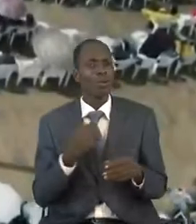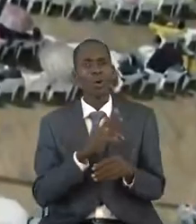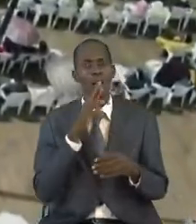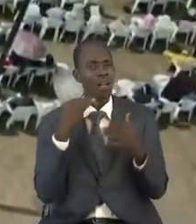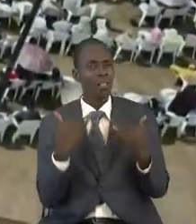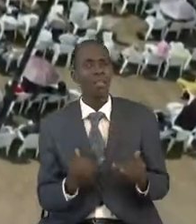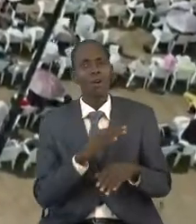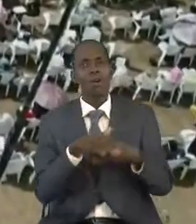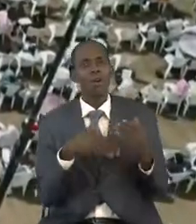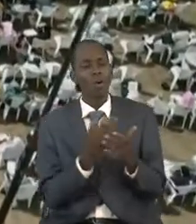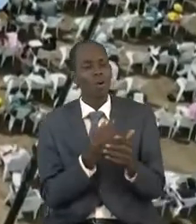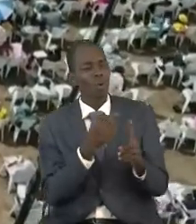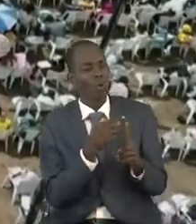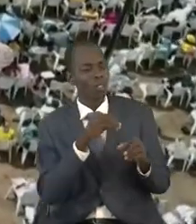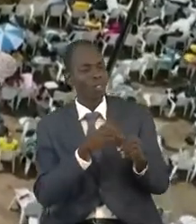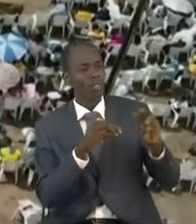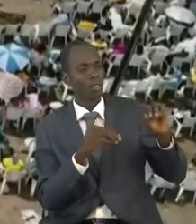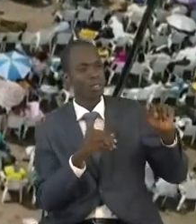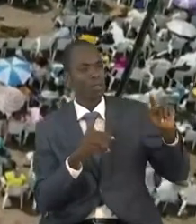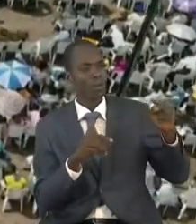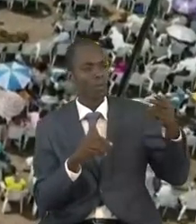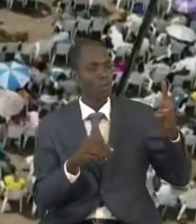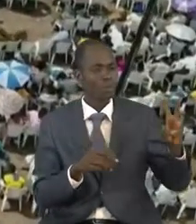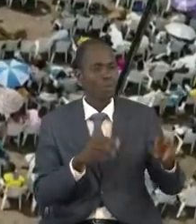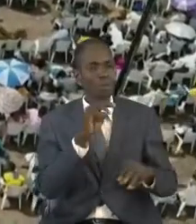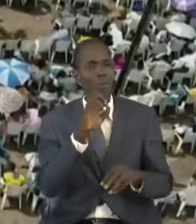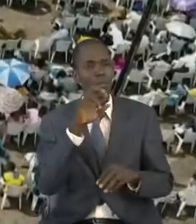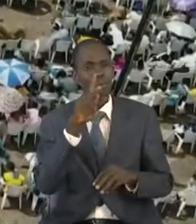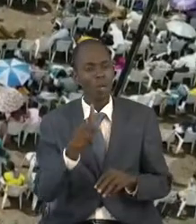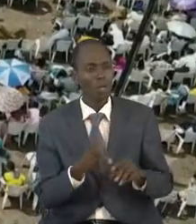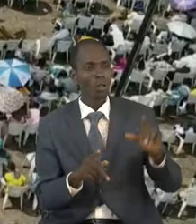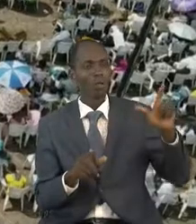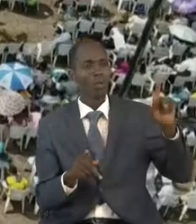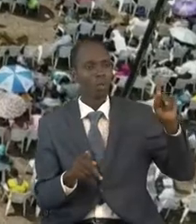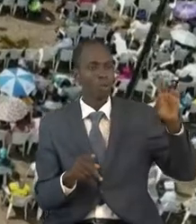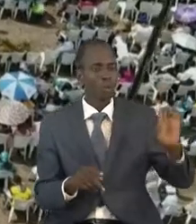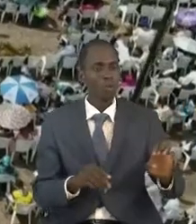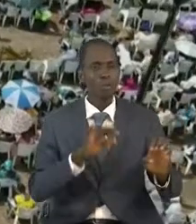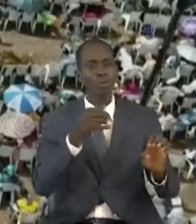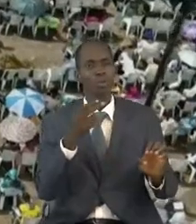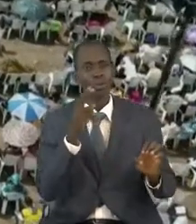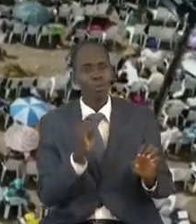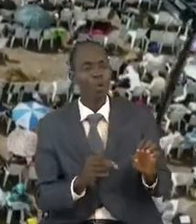in Matthew, Mark, Luke, and John, the direct words of Jesus, they do not matter to them. They